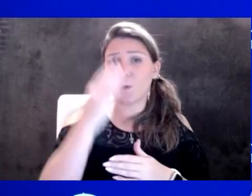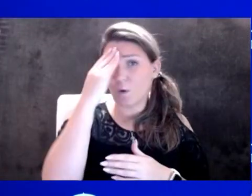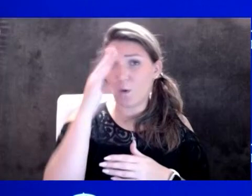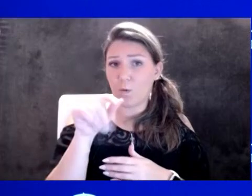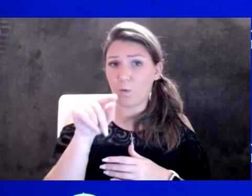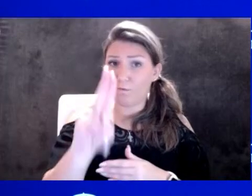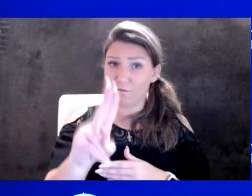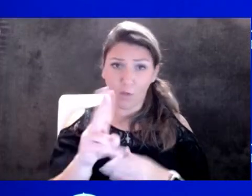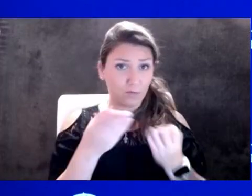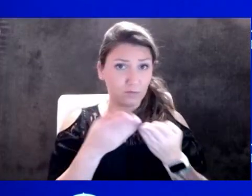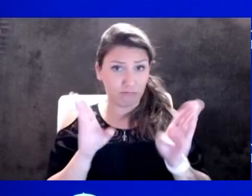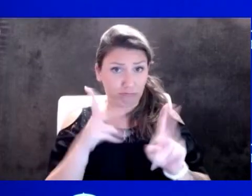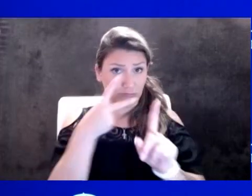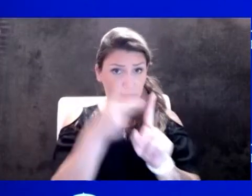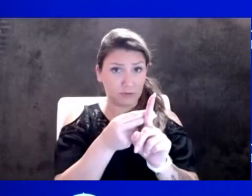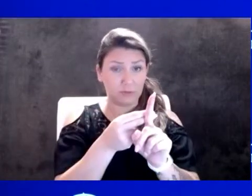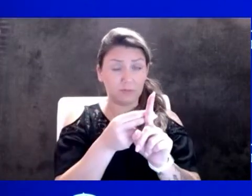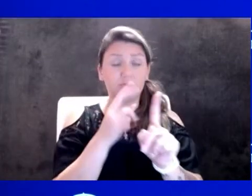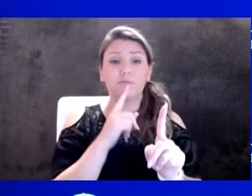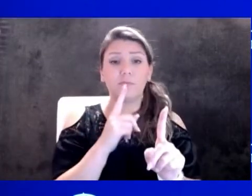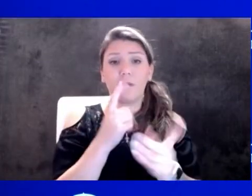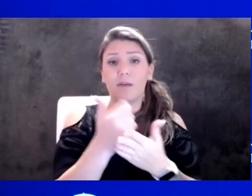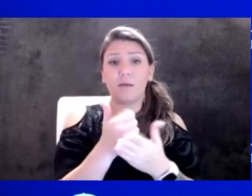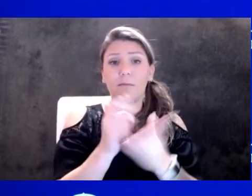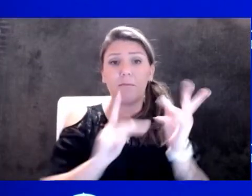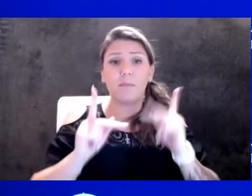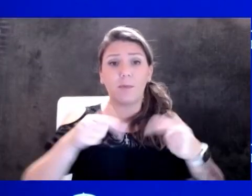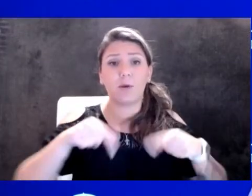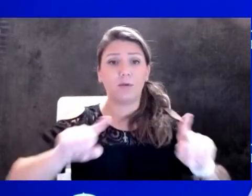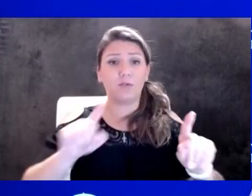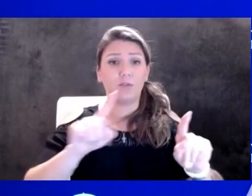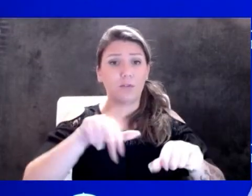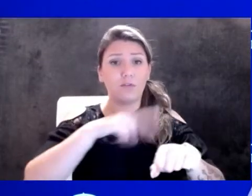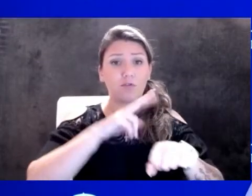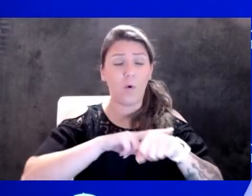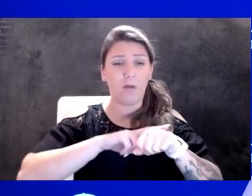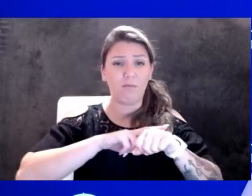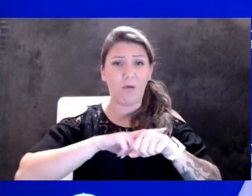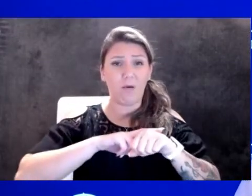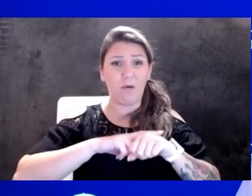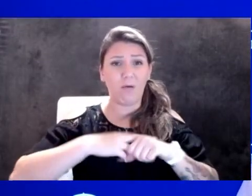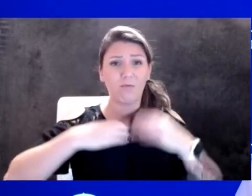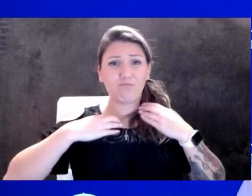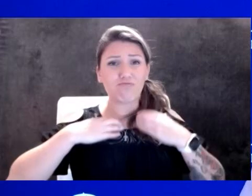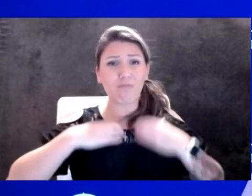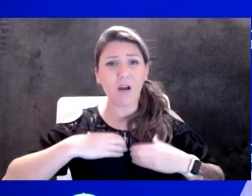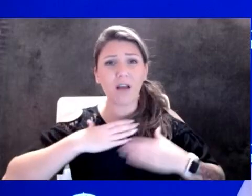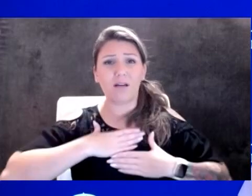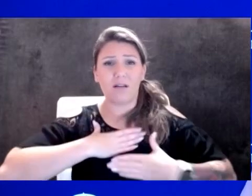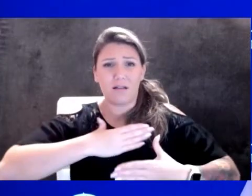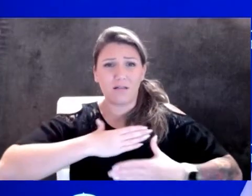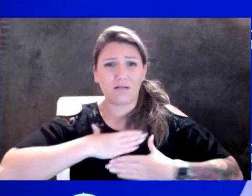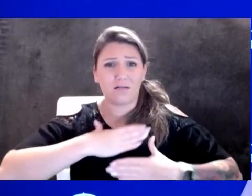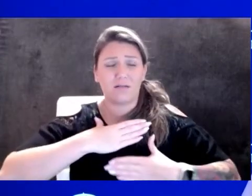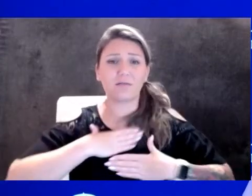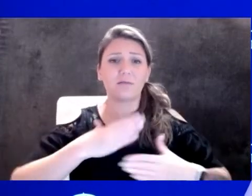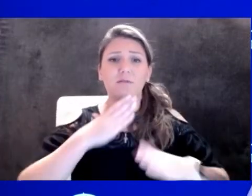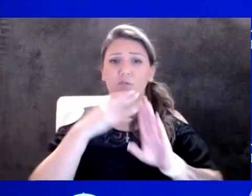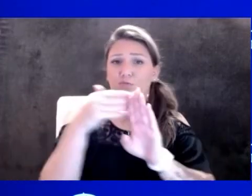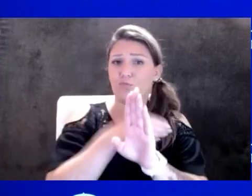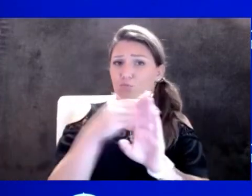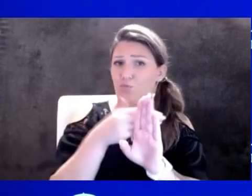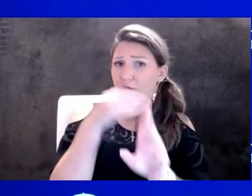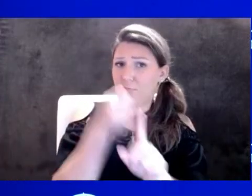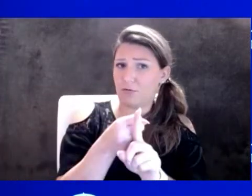general helps people during the normal respiratory viral season, that is pre-pandemic,